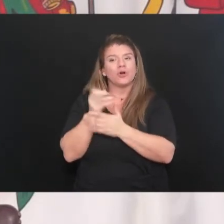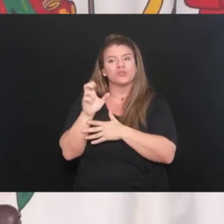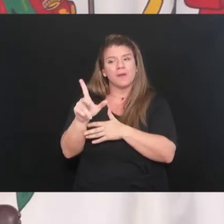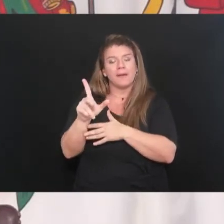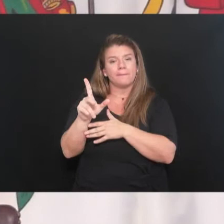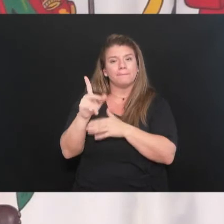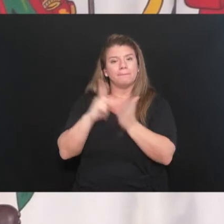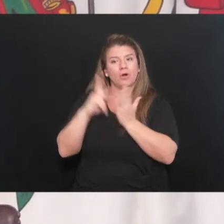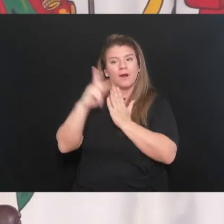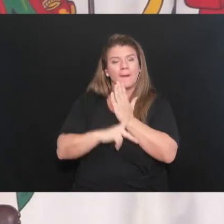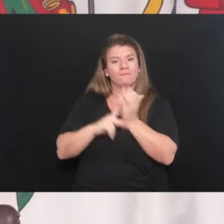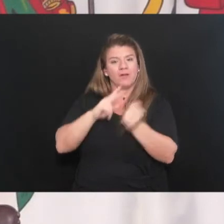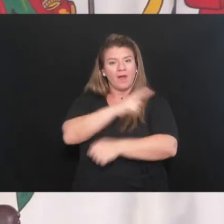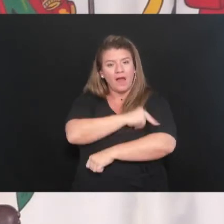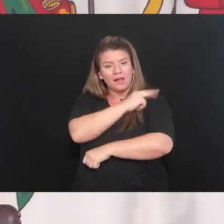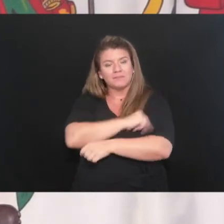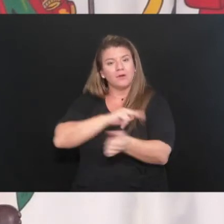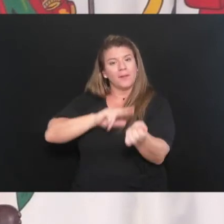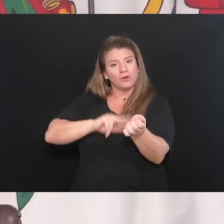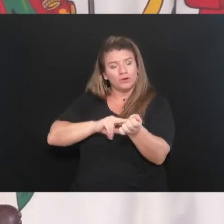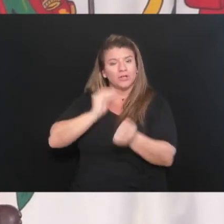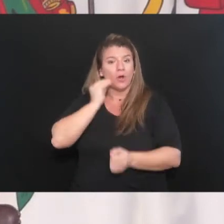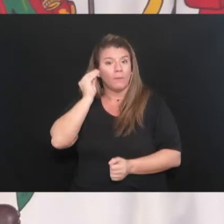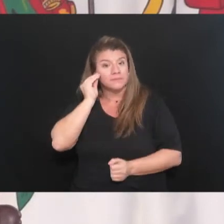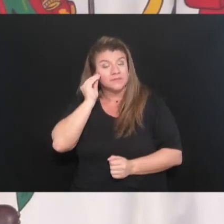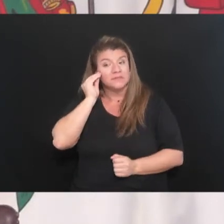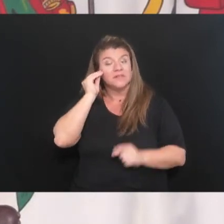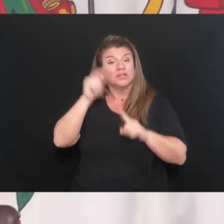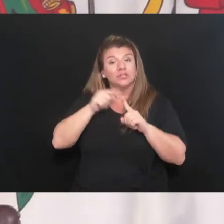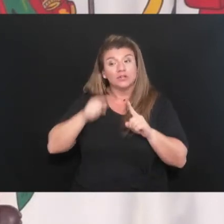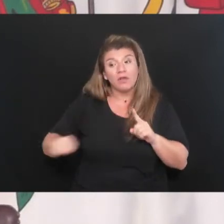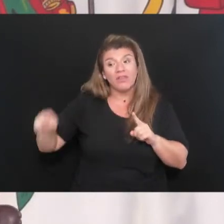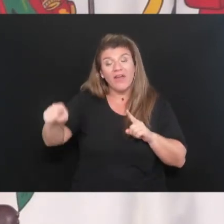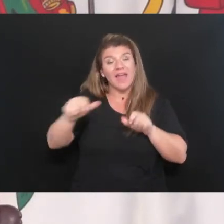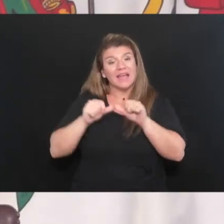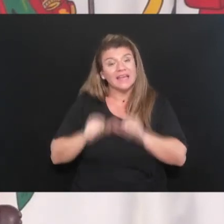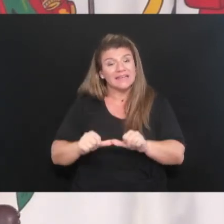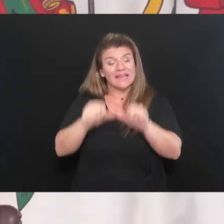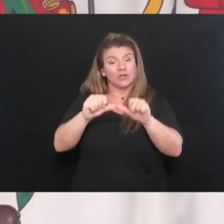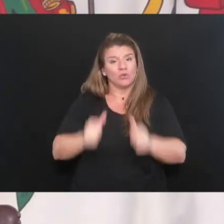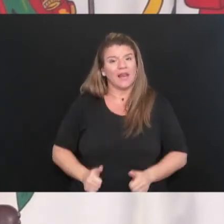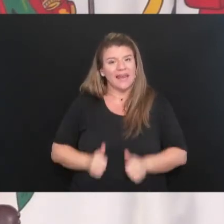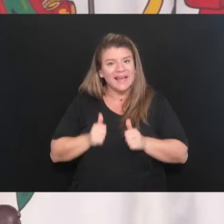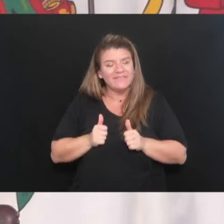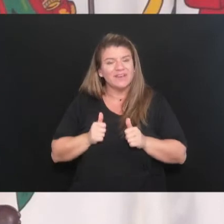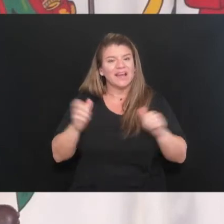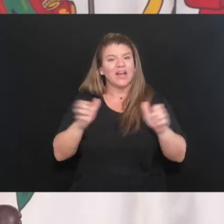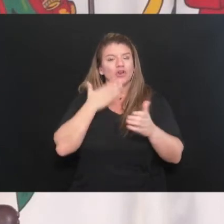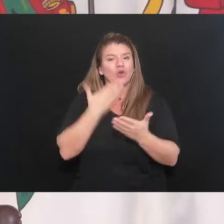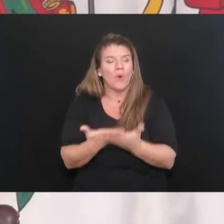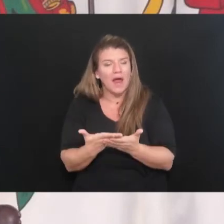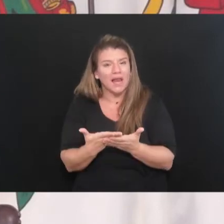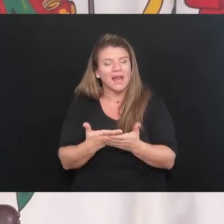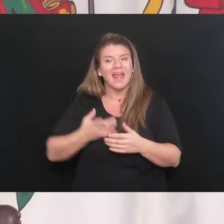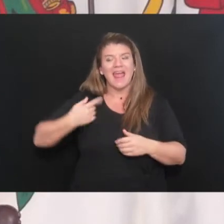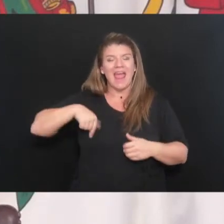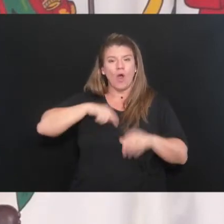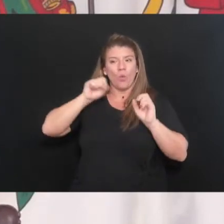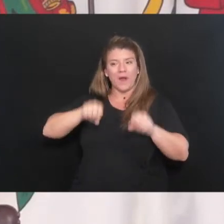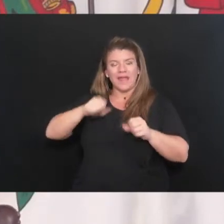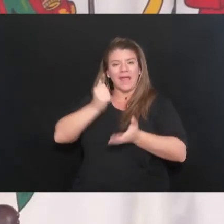and our nursing homes, that they can continue to thrive and do well, and we can